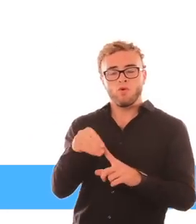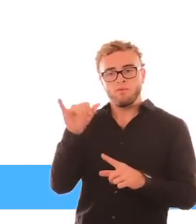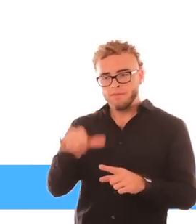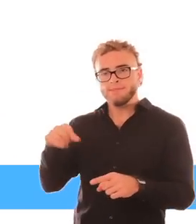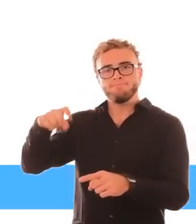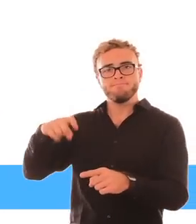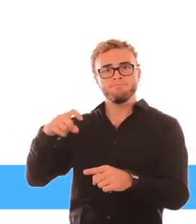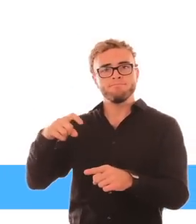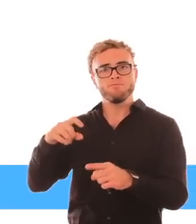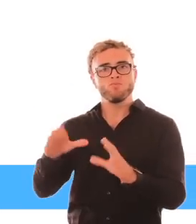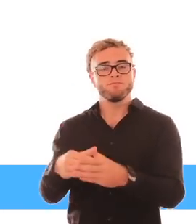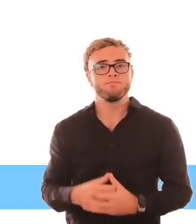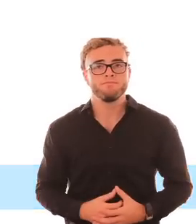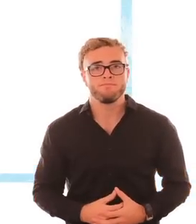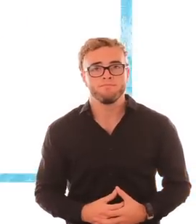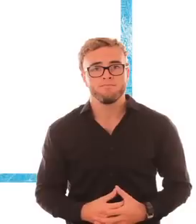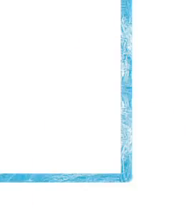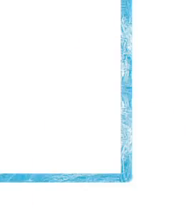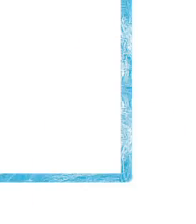whole so we can absorb this population.